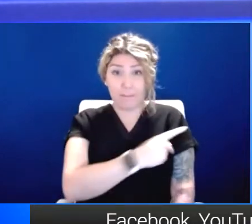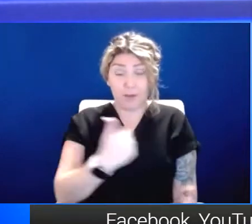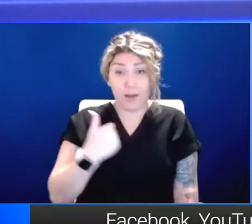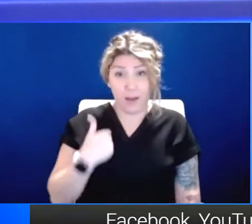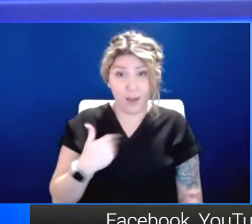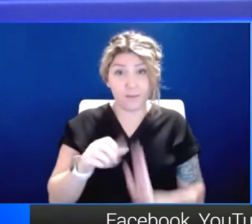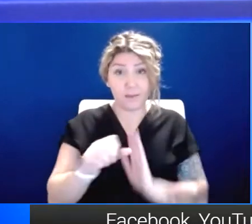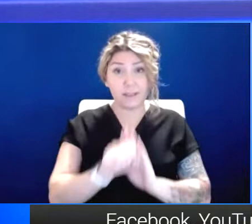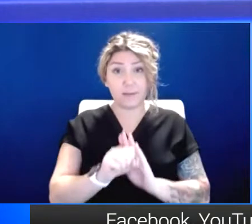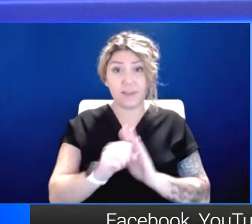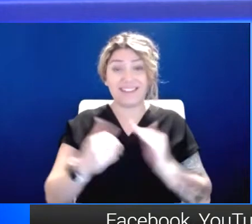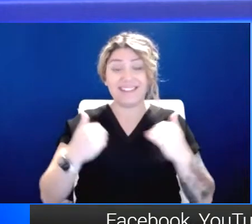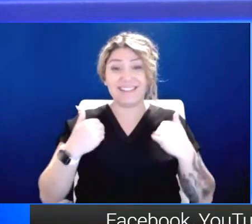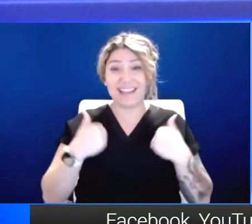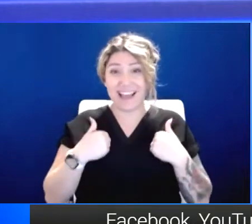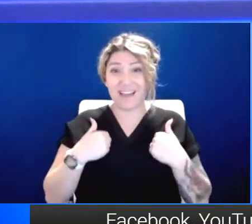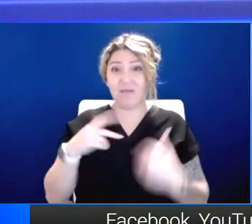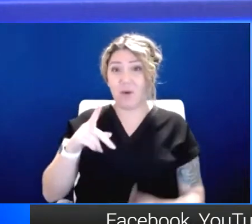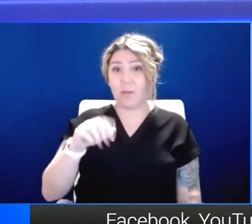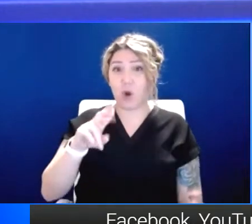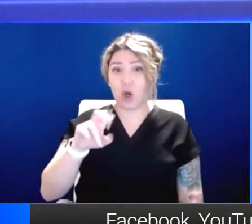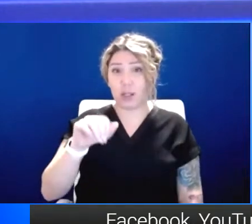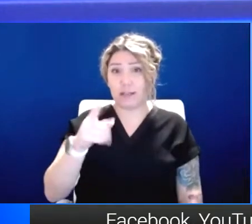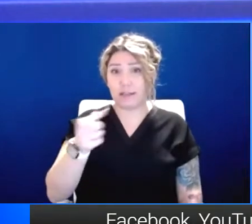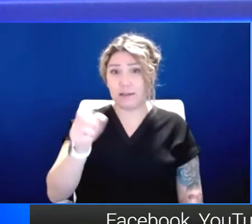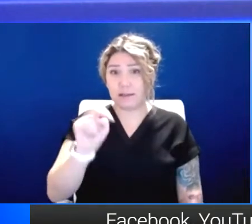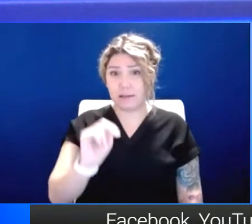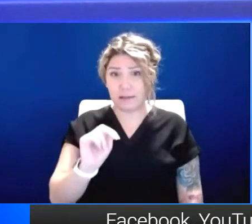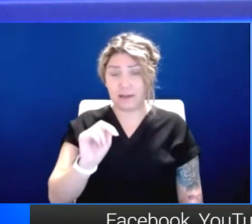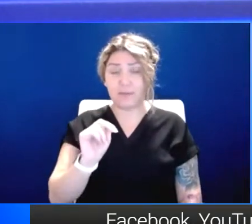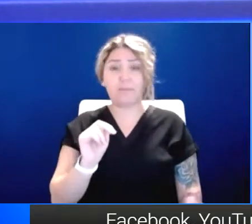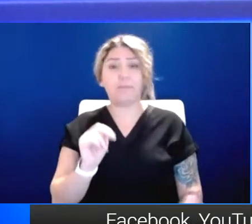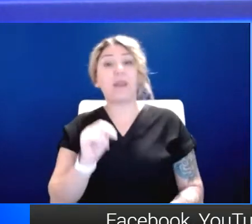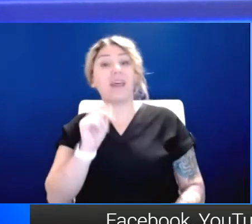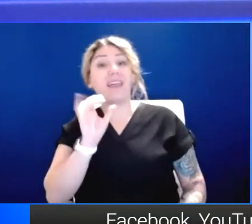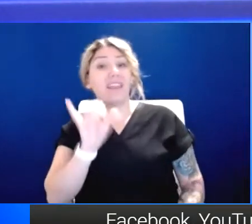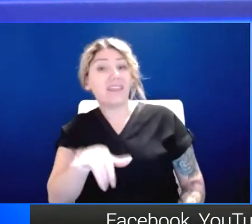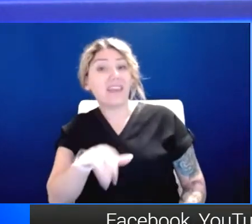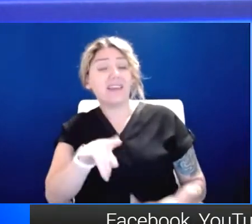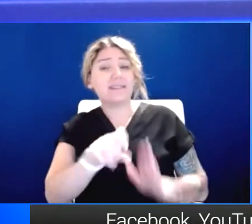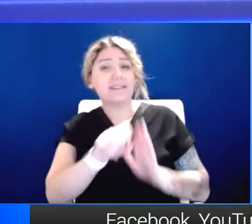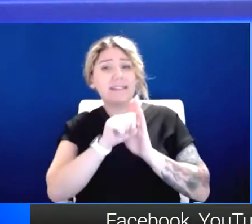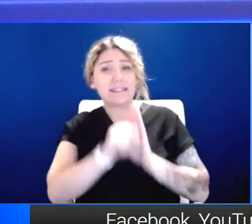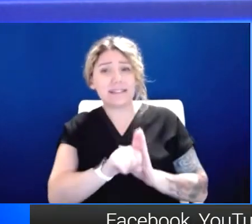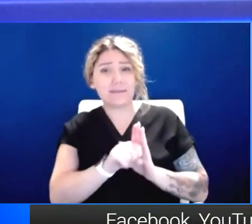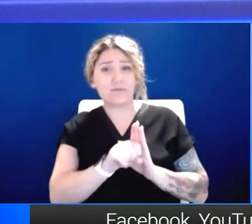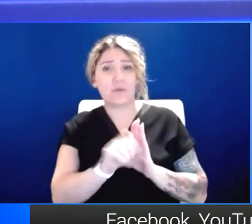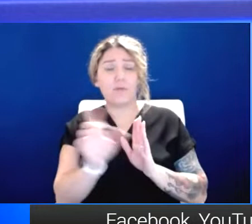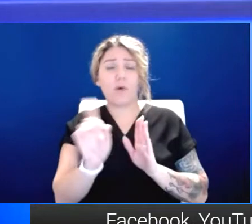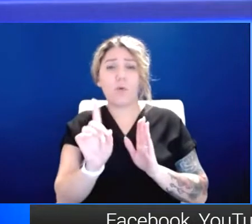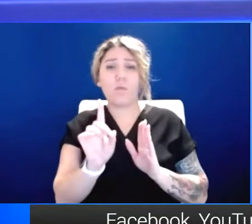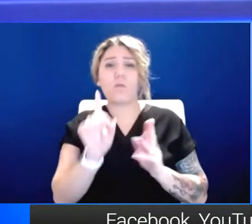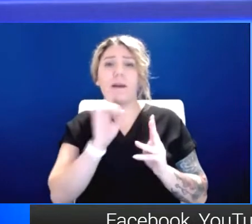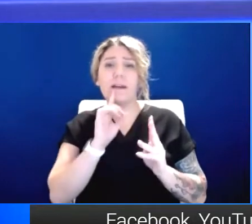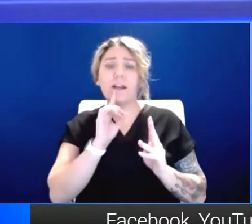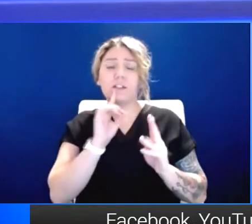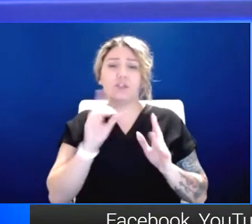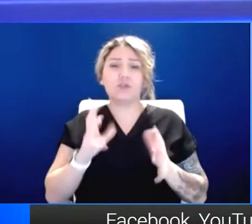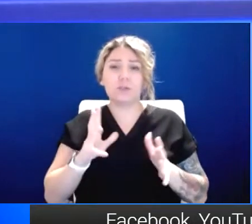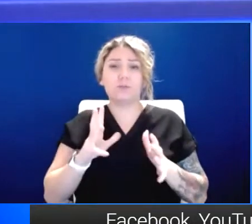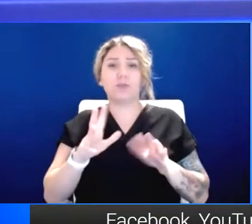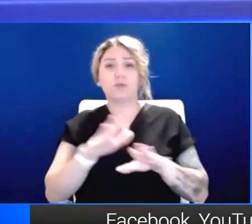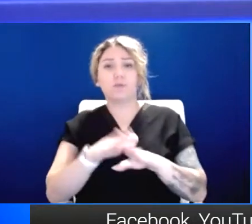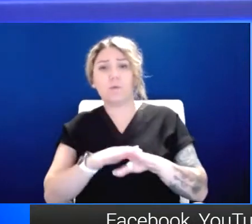have Parkinson's disease. So Parkinsonism is a syndrome where you have tremor, slowness, stiffness.